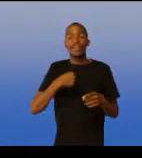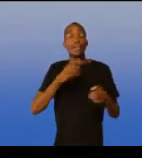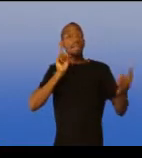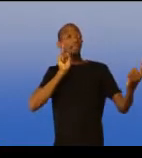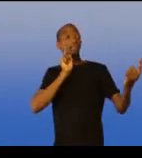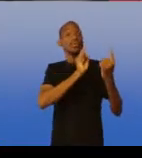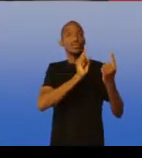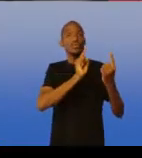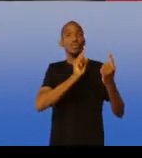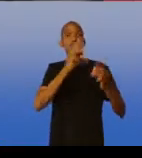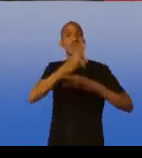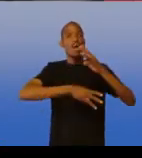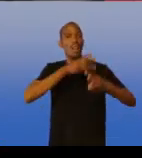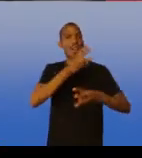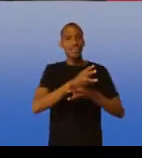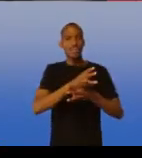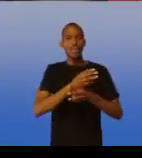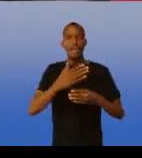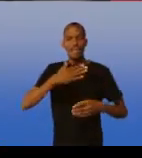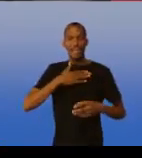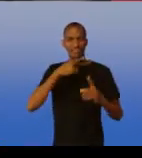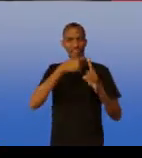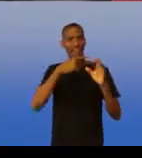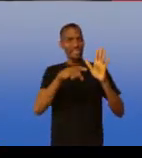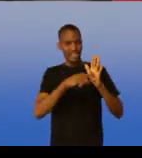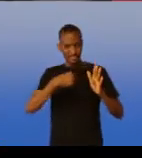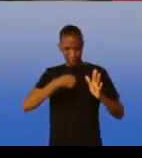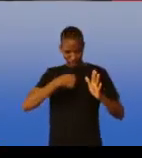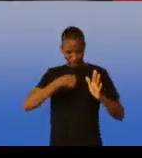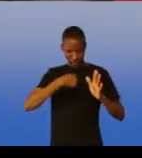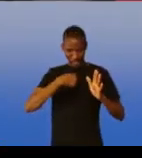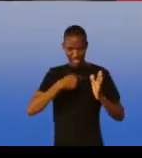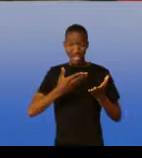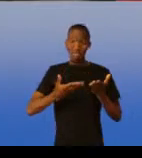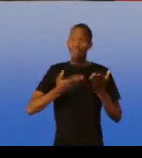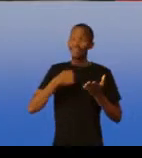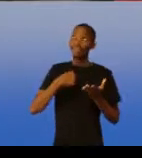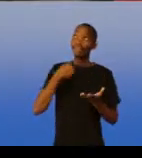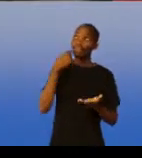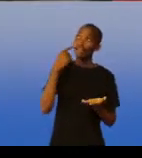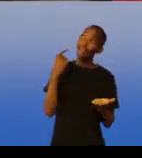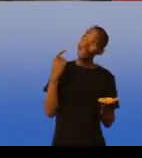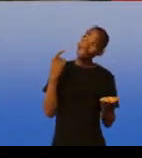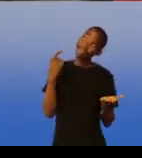Unfortunately for me, going public with my status has, I would say